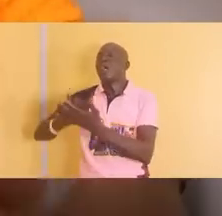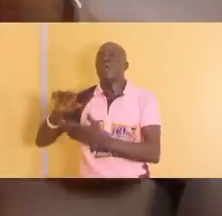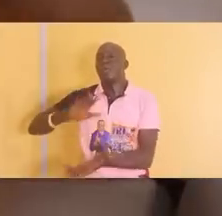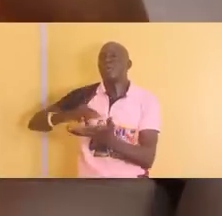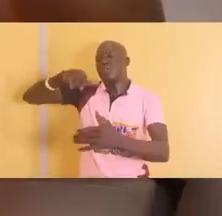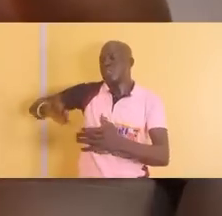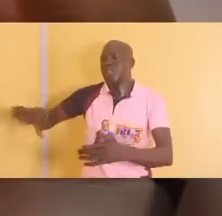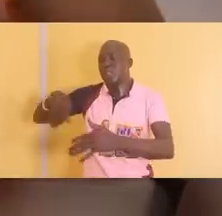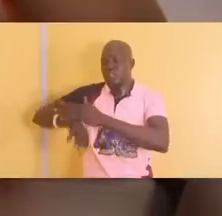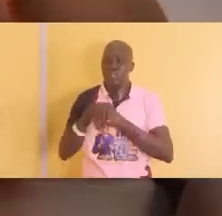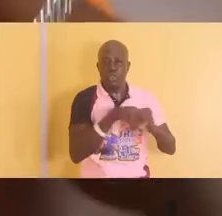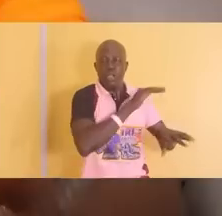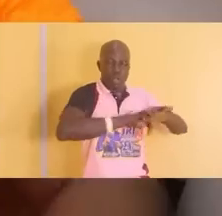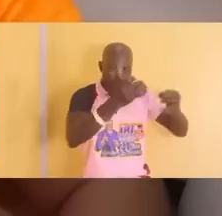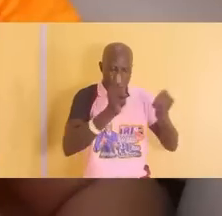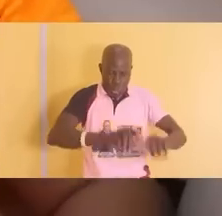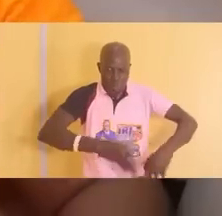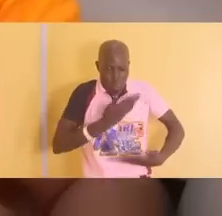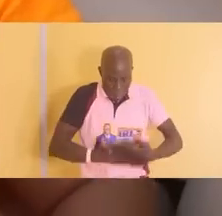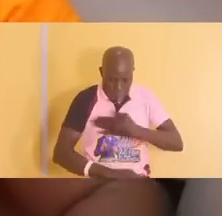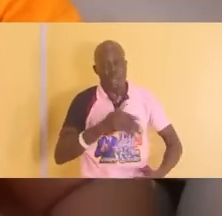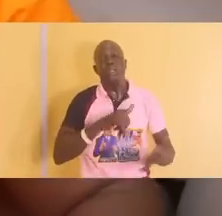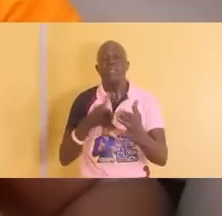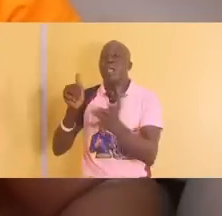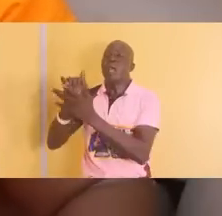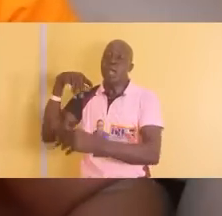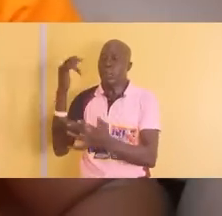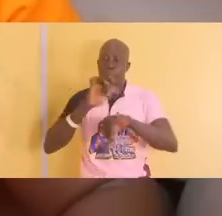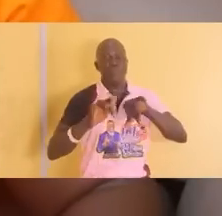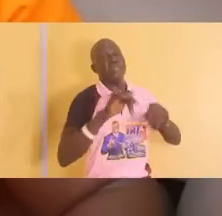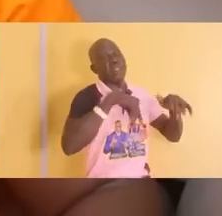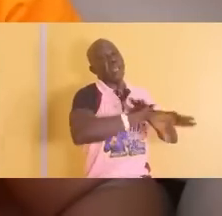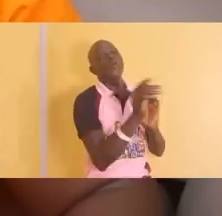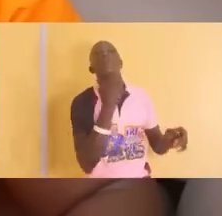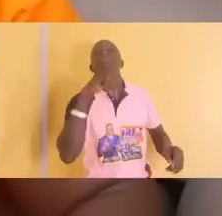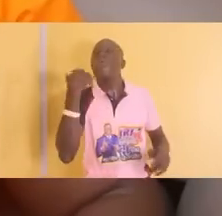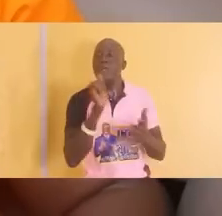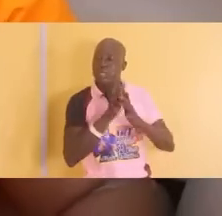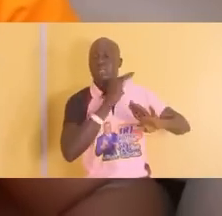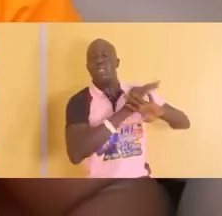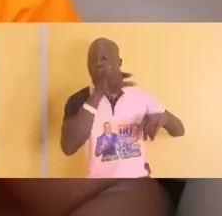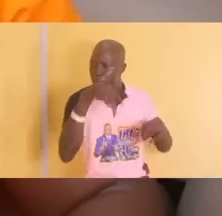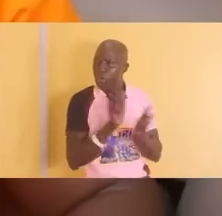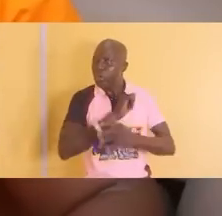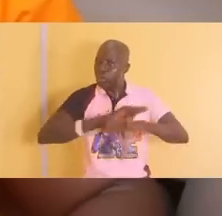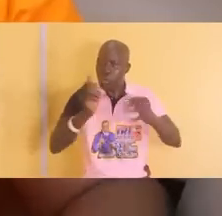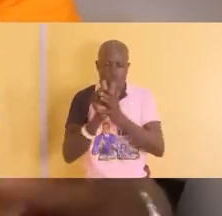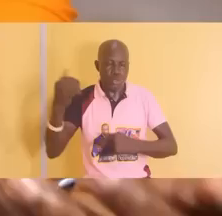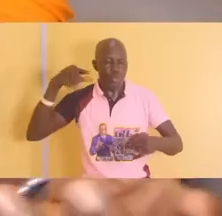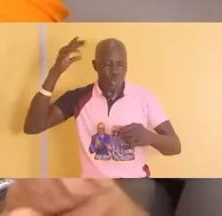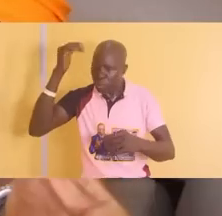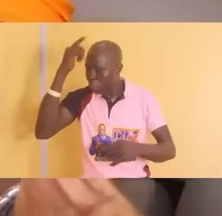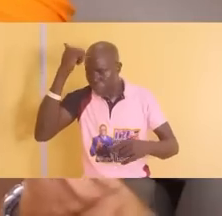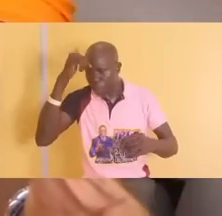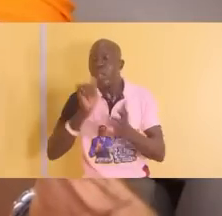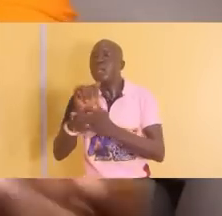I refuse to allow you to go. Oh, my God. Oh, what a priest. I'm going to wisdom. They allow you to